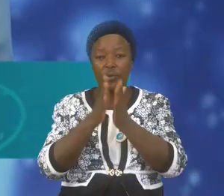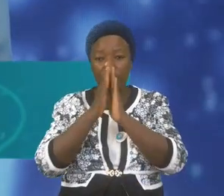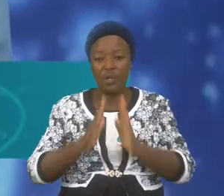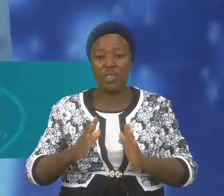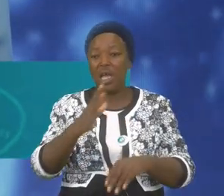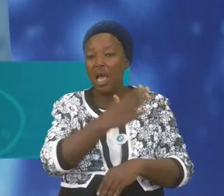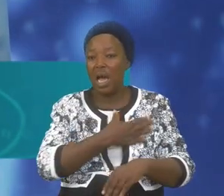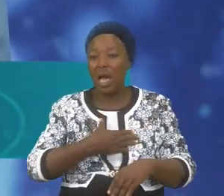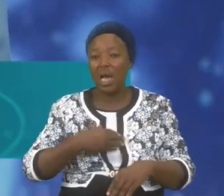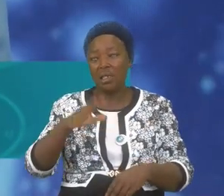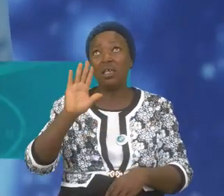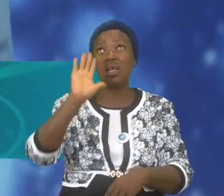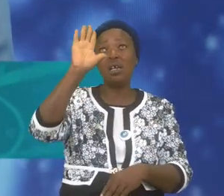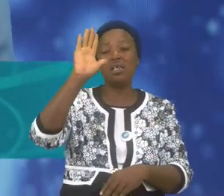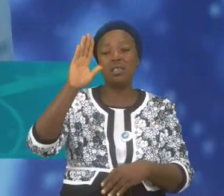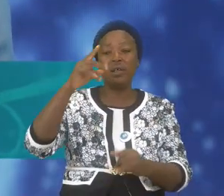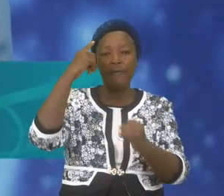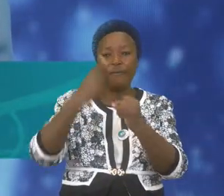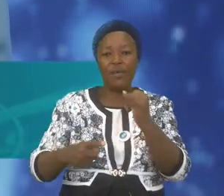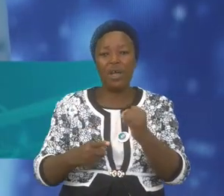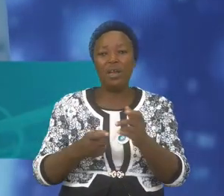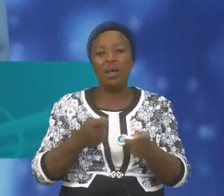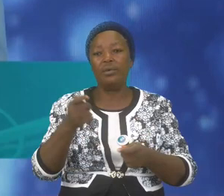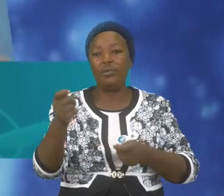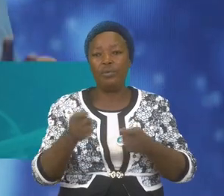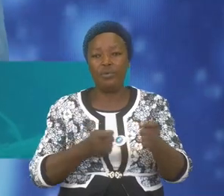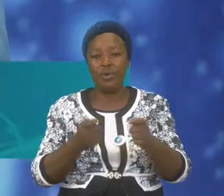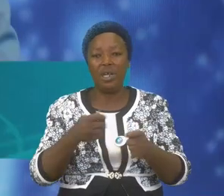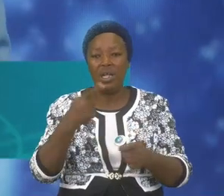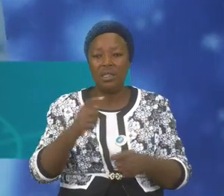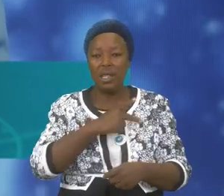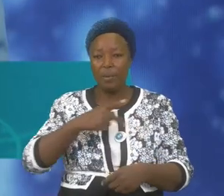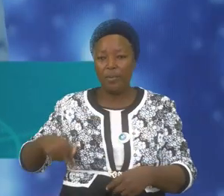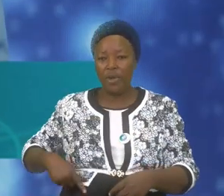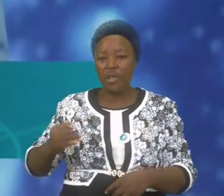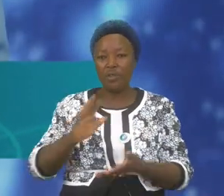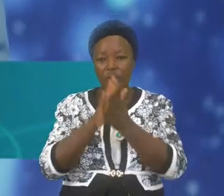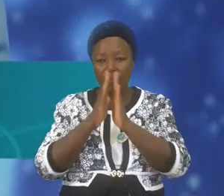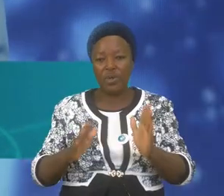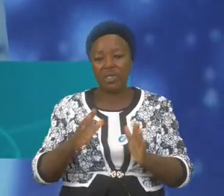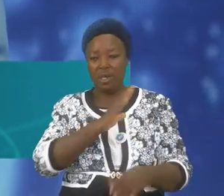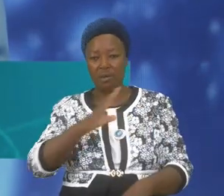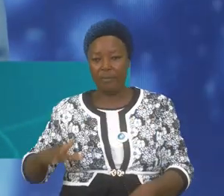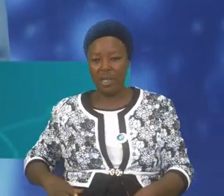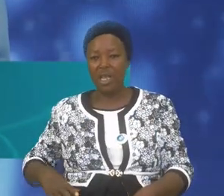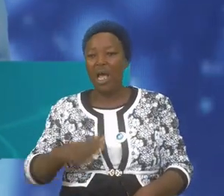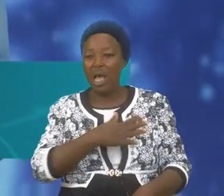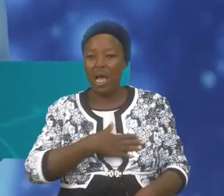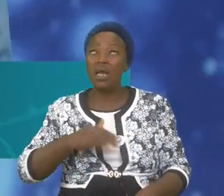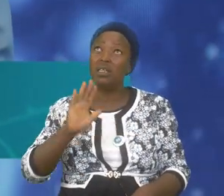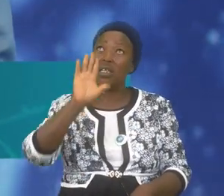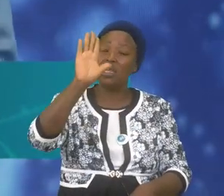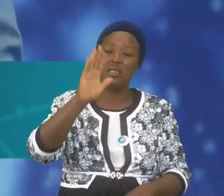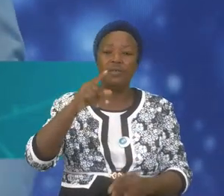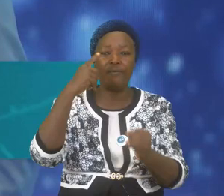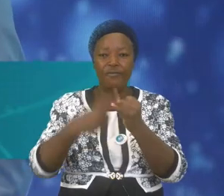Christ, and his final reign. Tonight, Christ will reign over